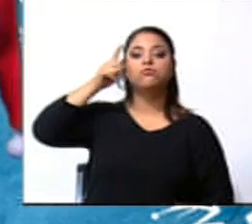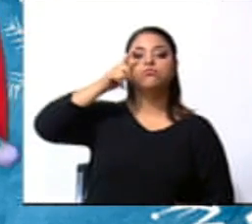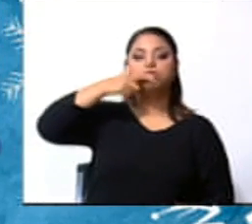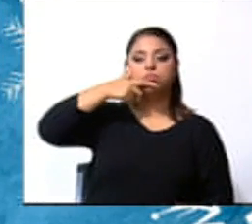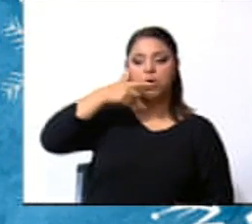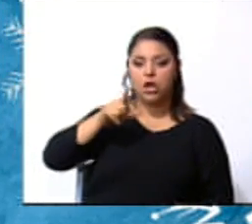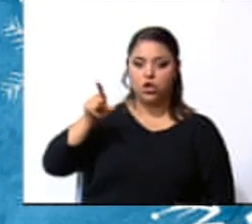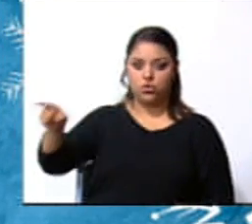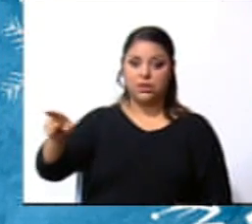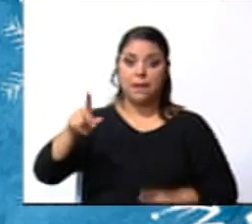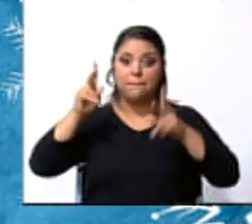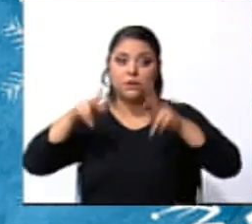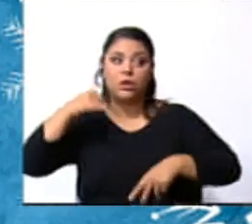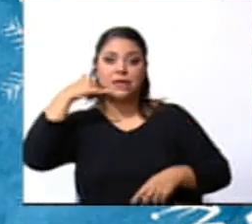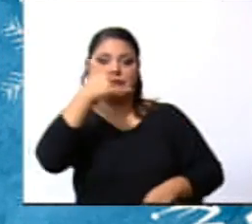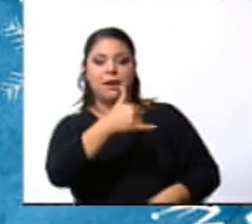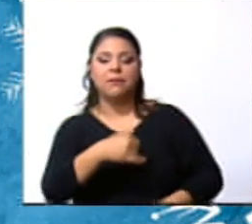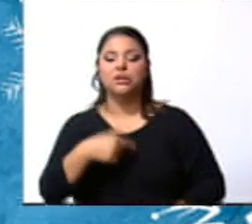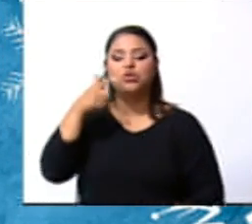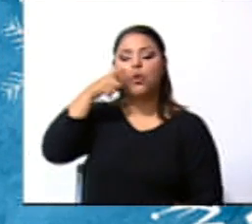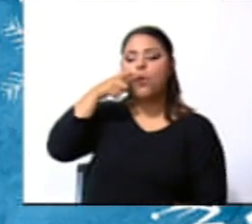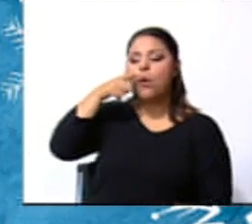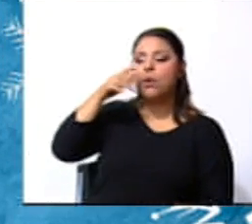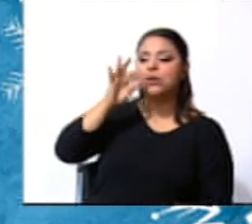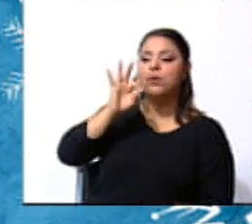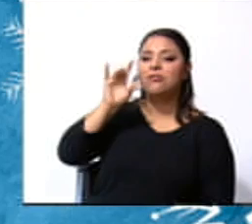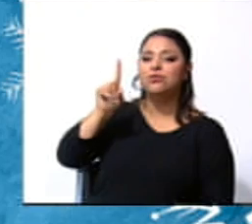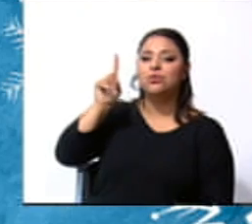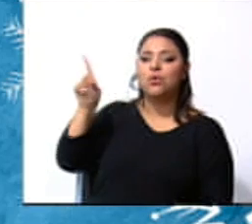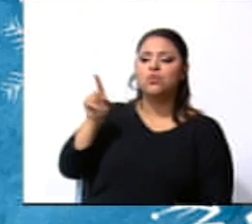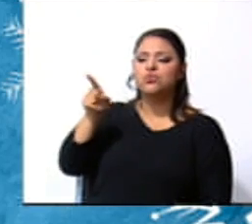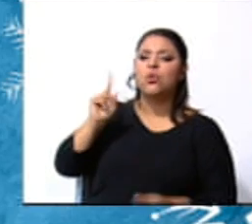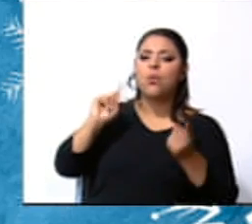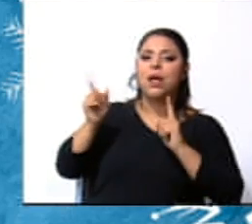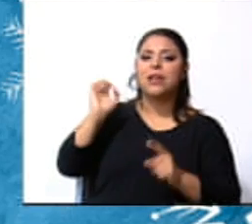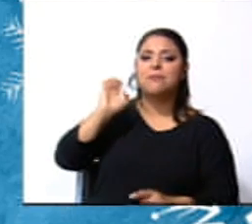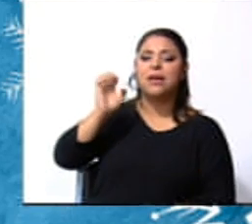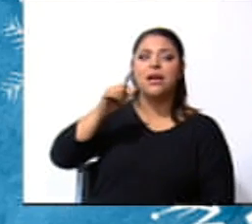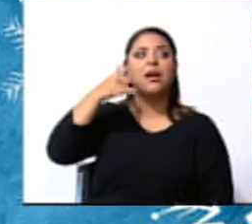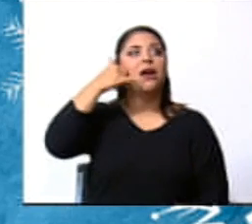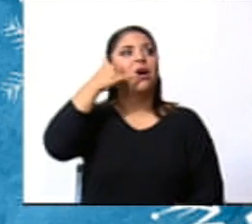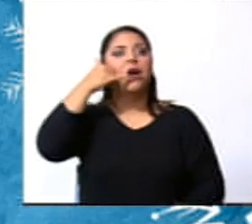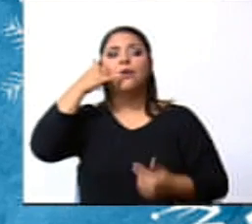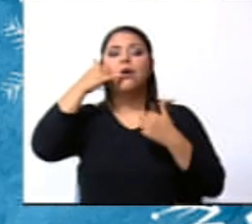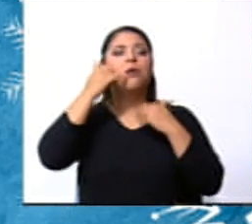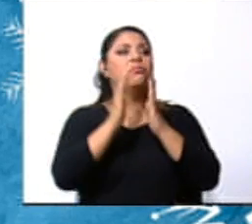calling. 911, what is your emergency? Please